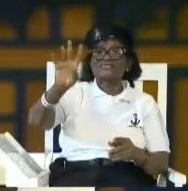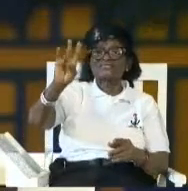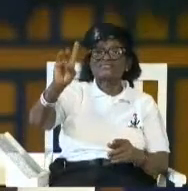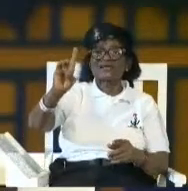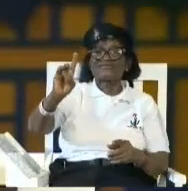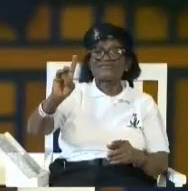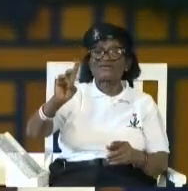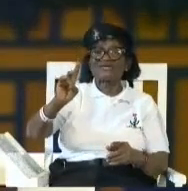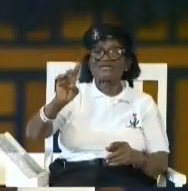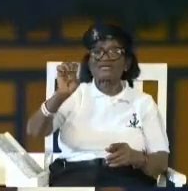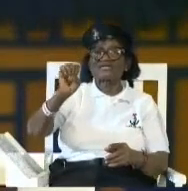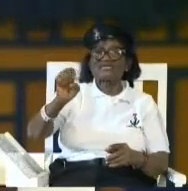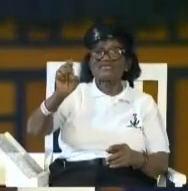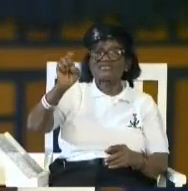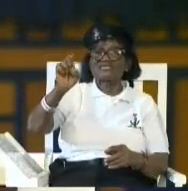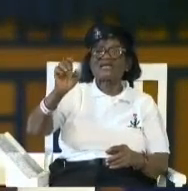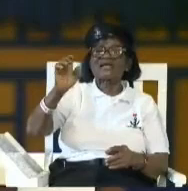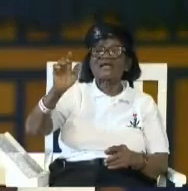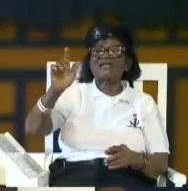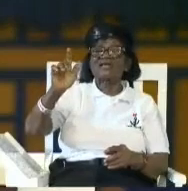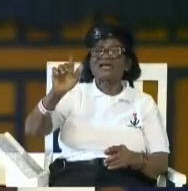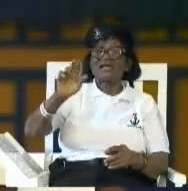27. Ezekiel 36, 24 to